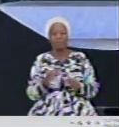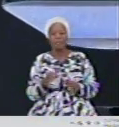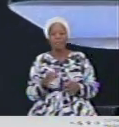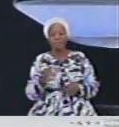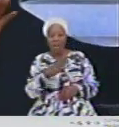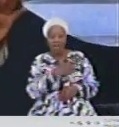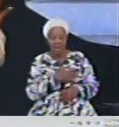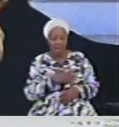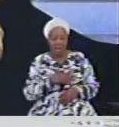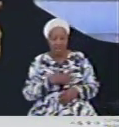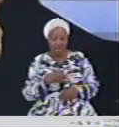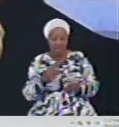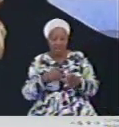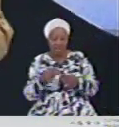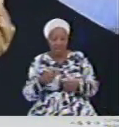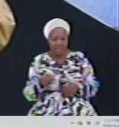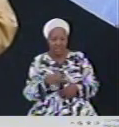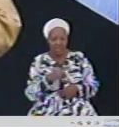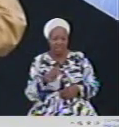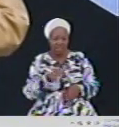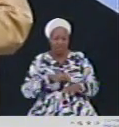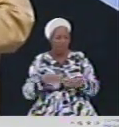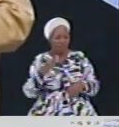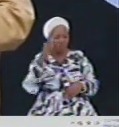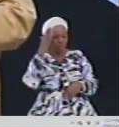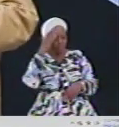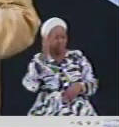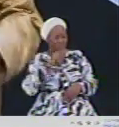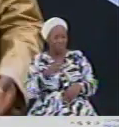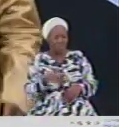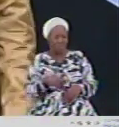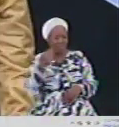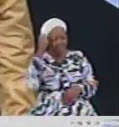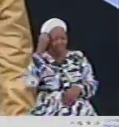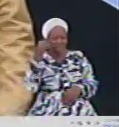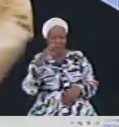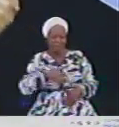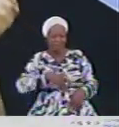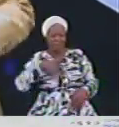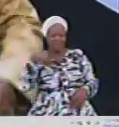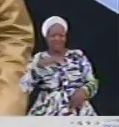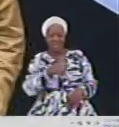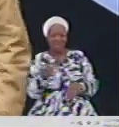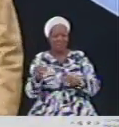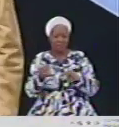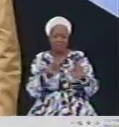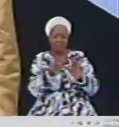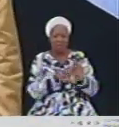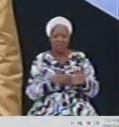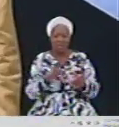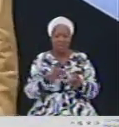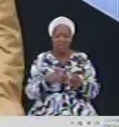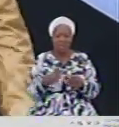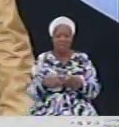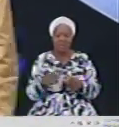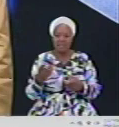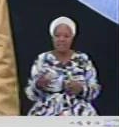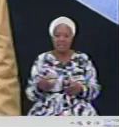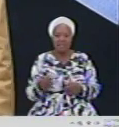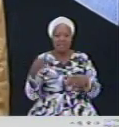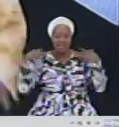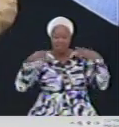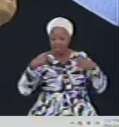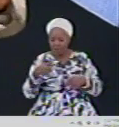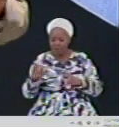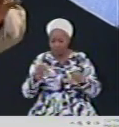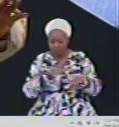And then they didn't sense any movement. And the angel said, put on your sandals. He put on his